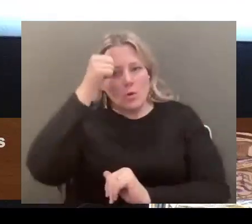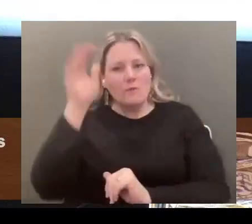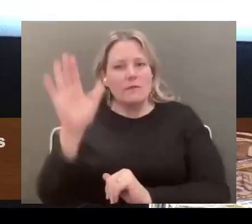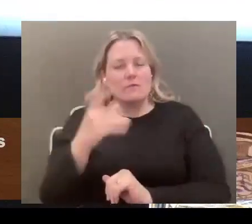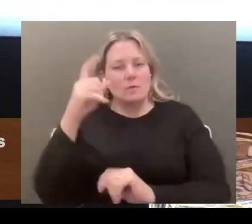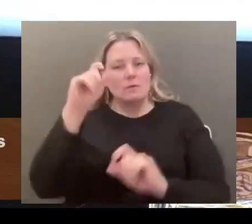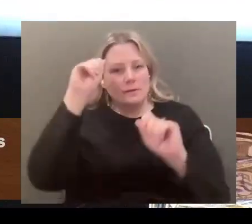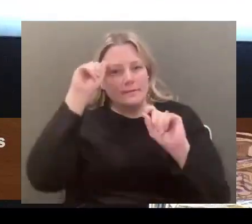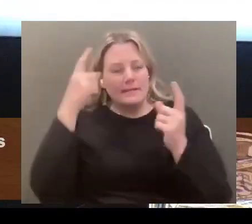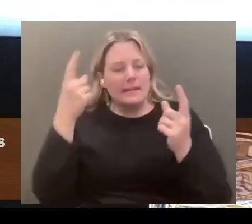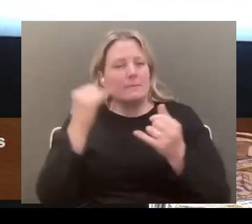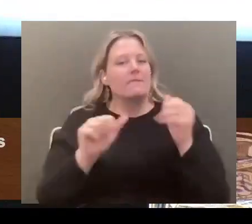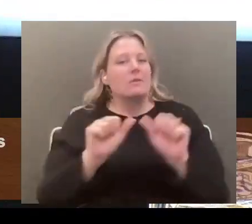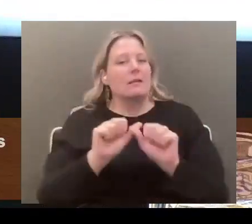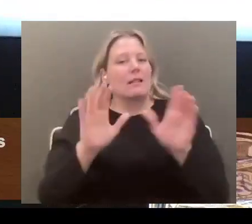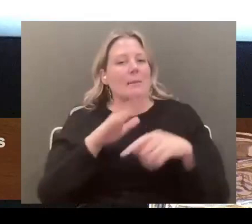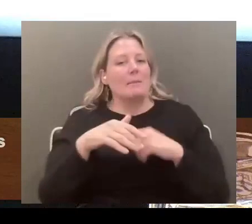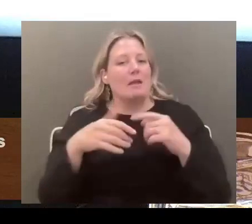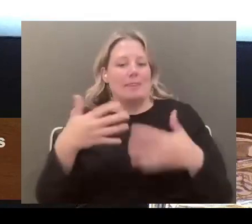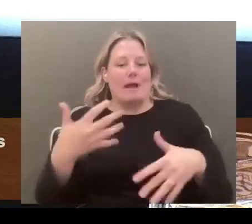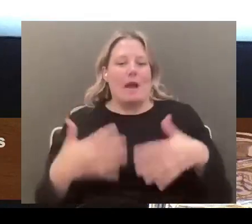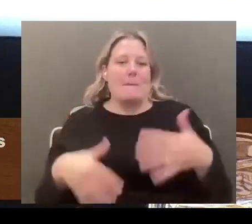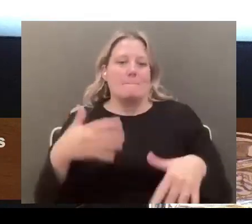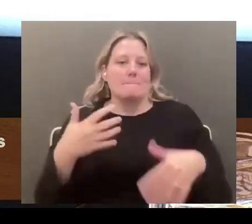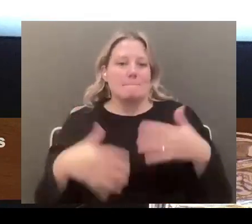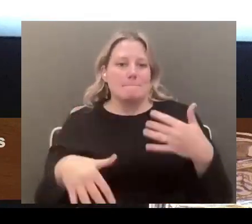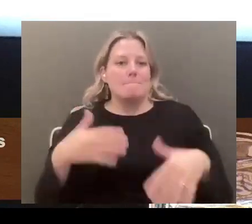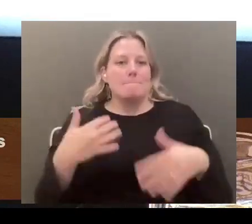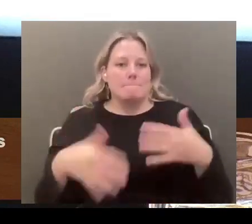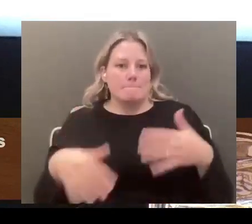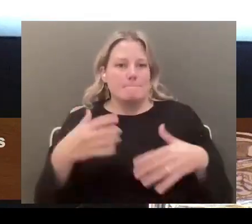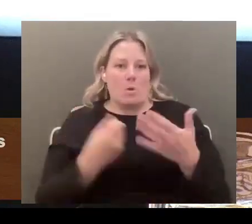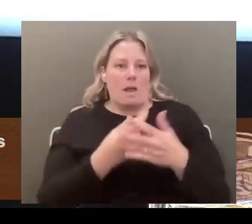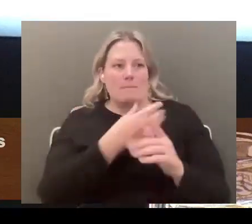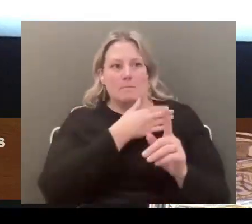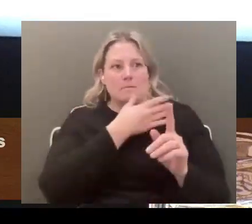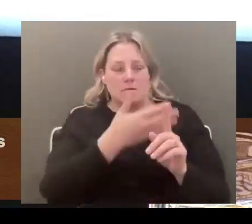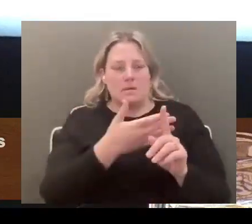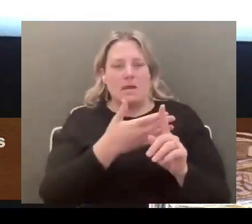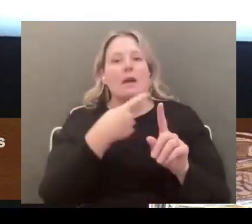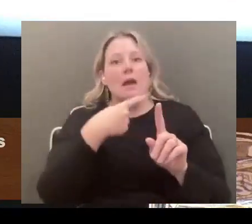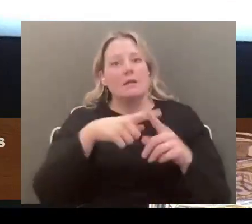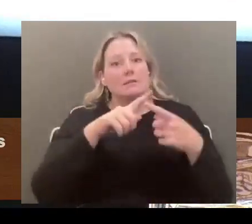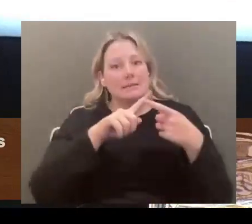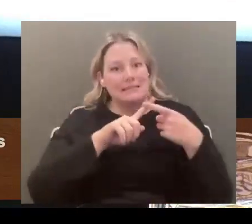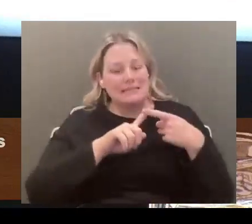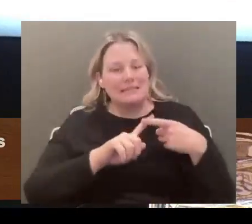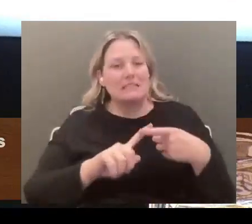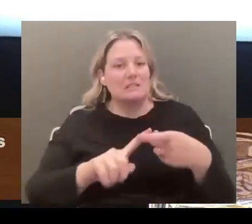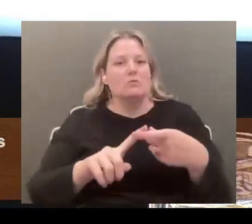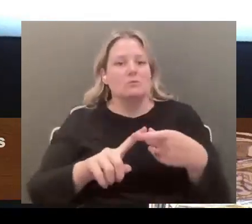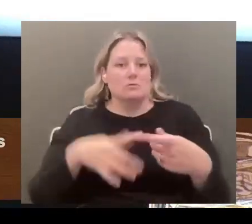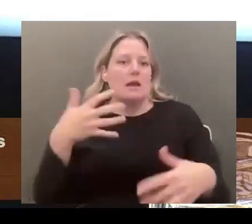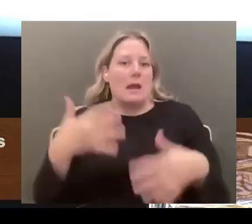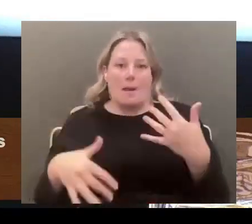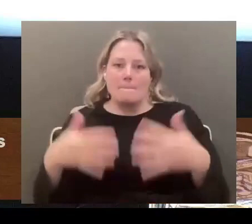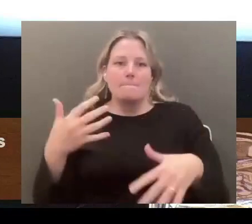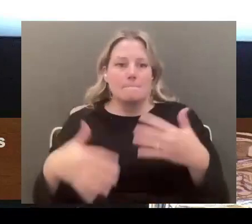clear about the harms that have been caused but continue to be perpetuated,